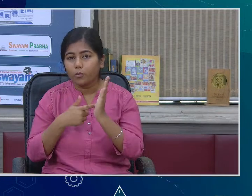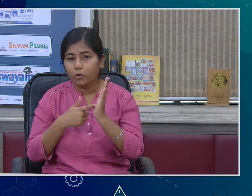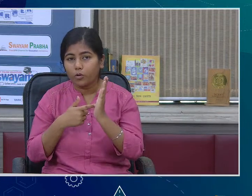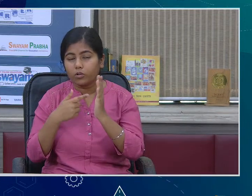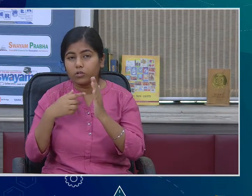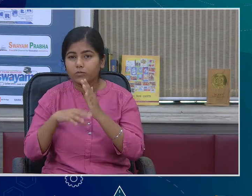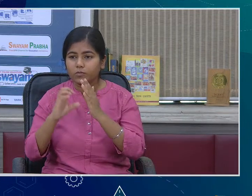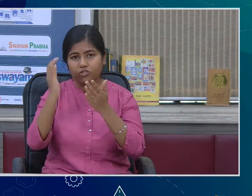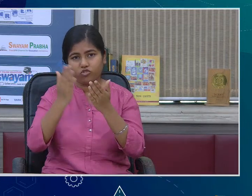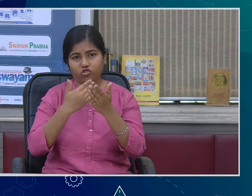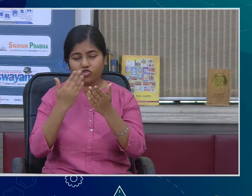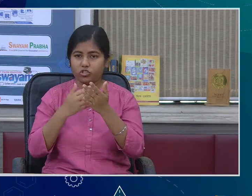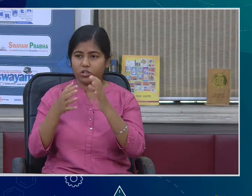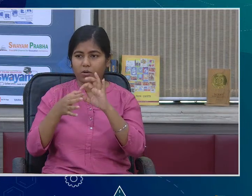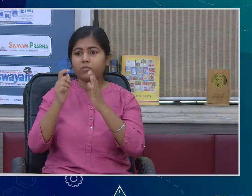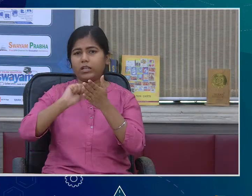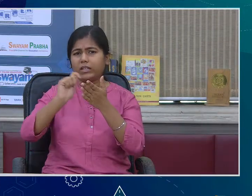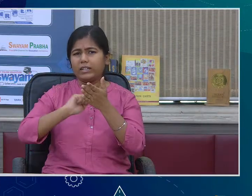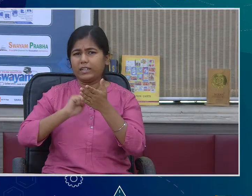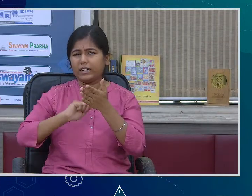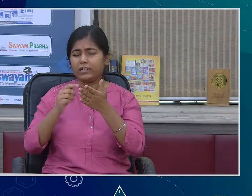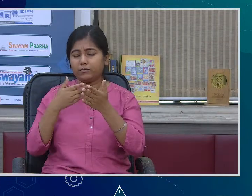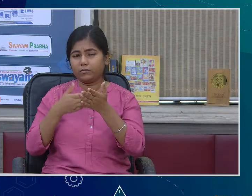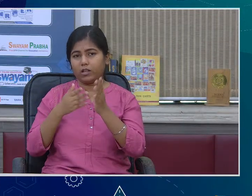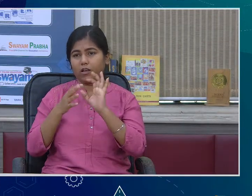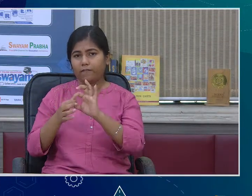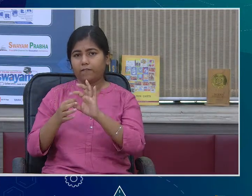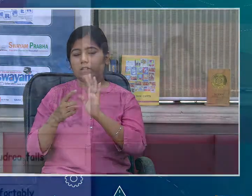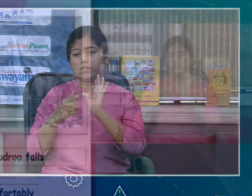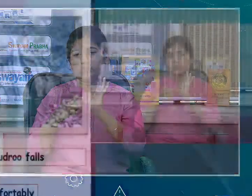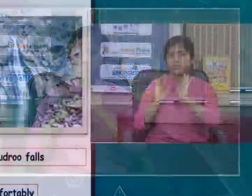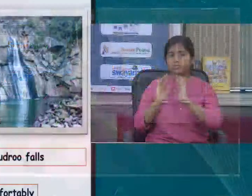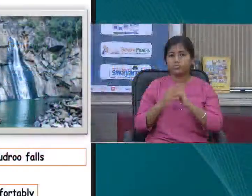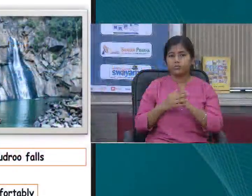where the chapter is written. So let's have a look at that.